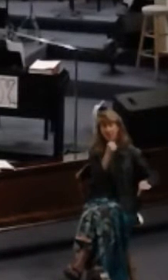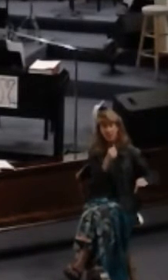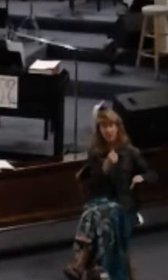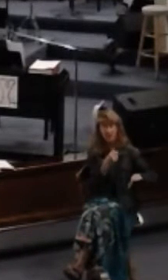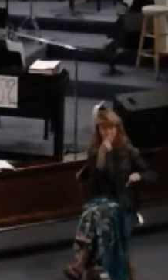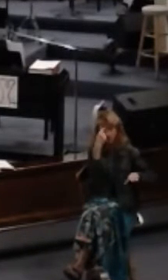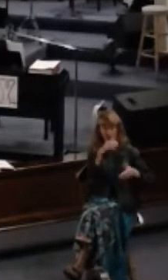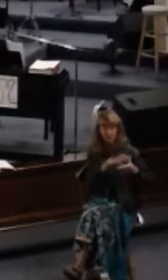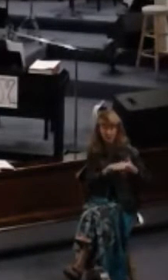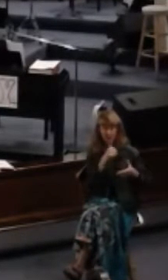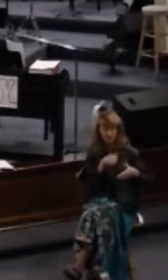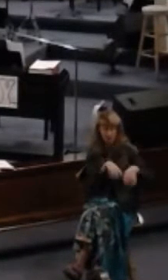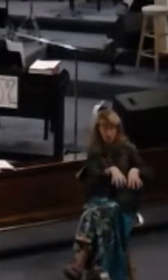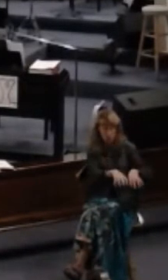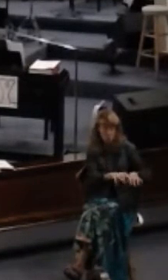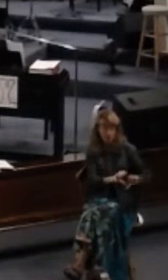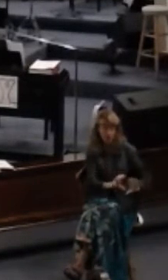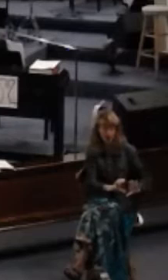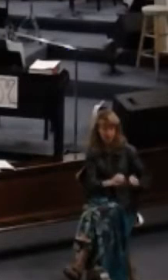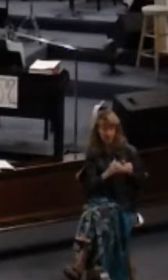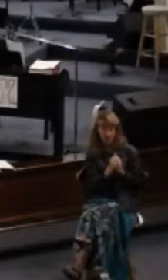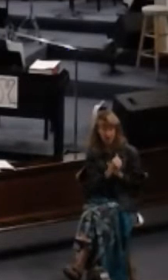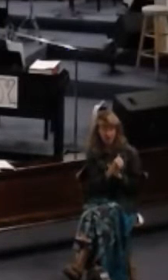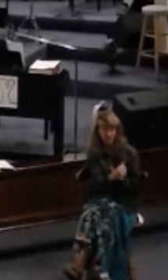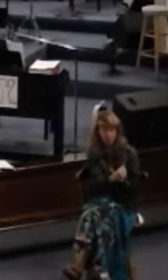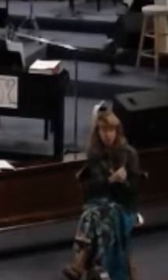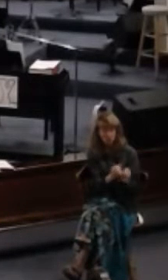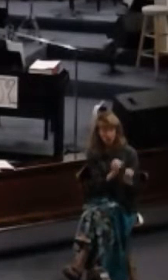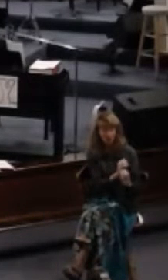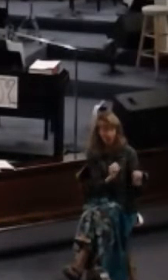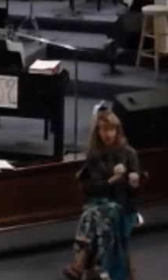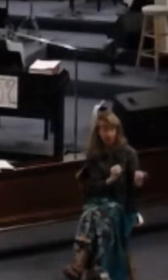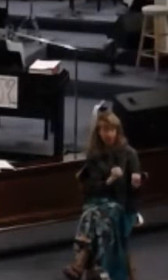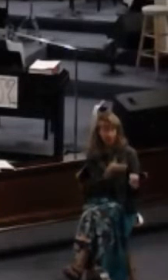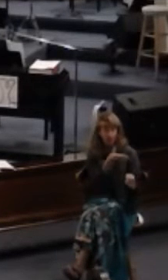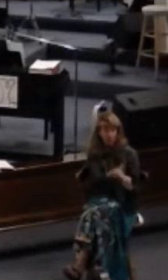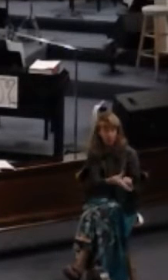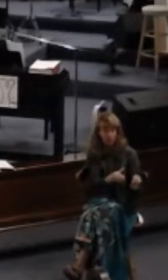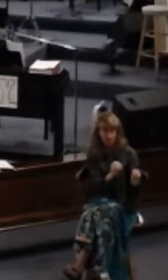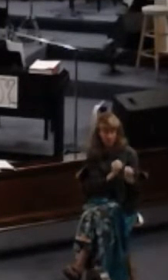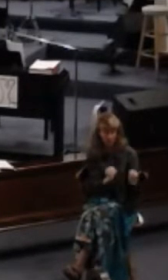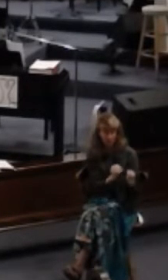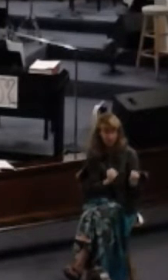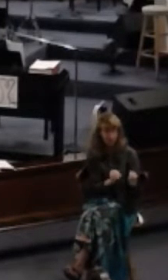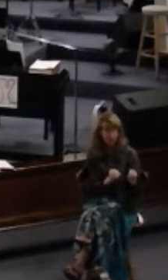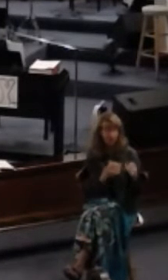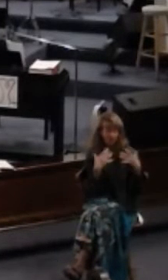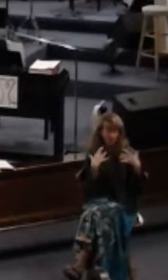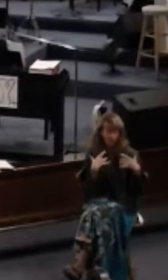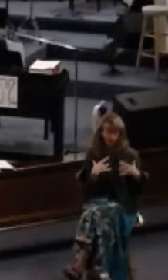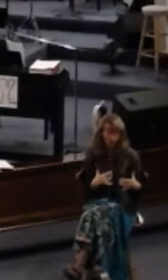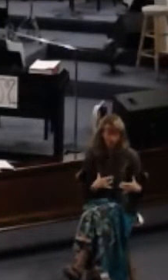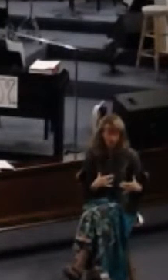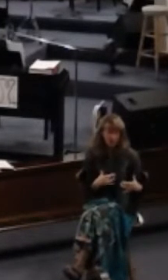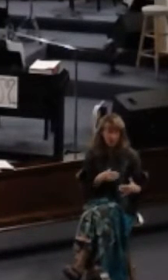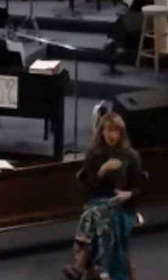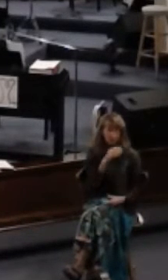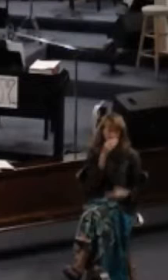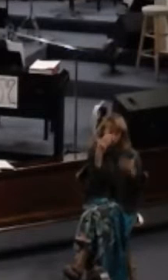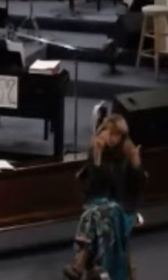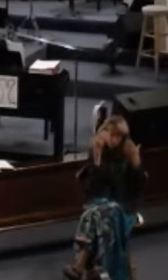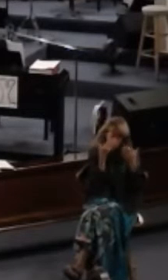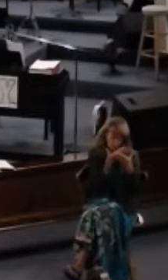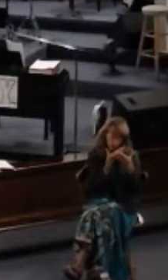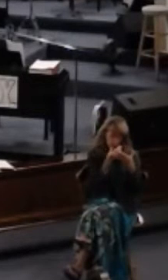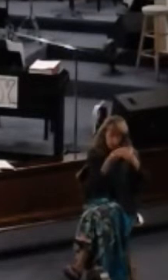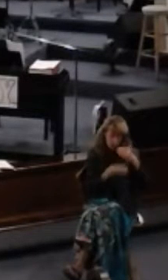the grave either led to a non-existence, led to nothing, or at best a drab existence in a shadowy underworld.